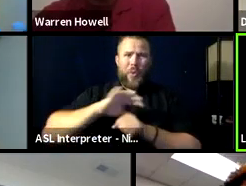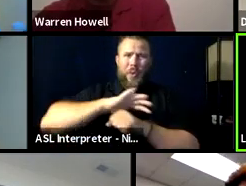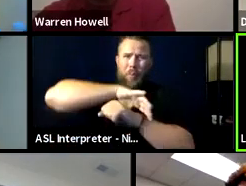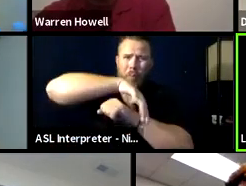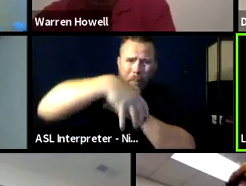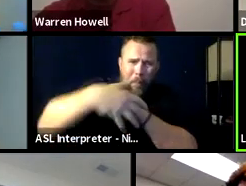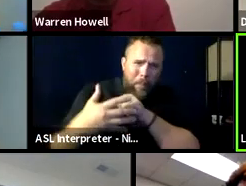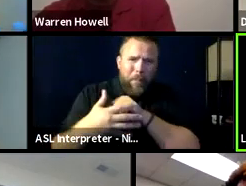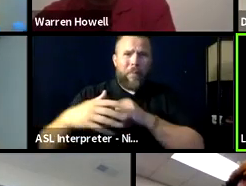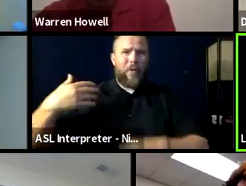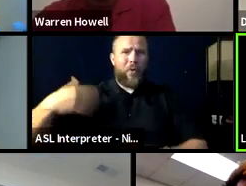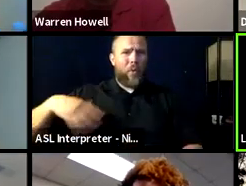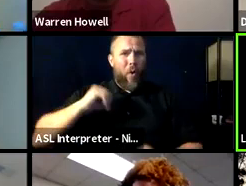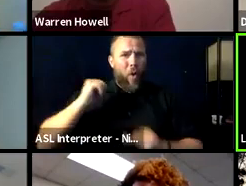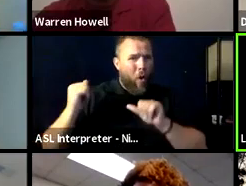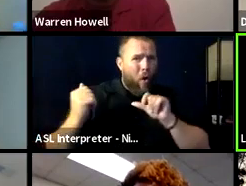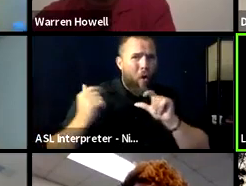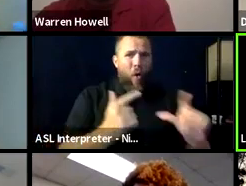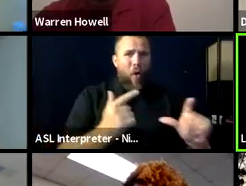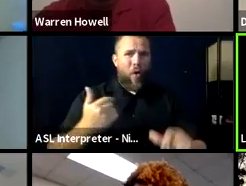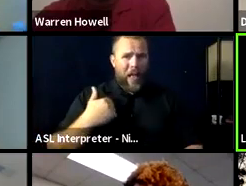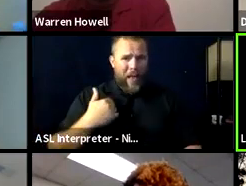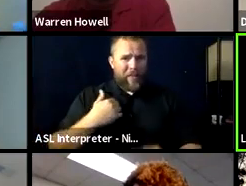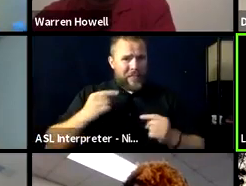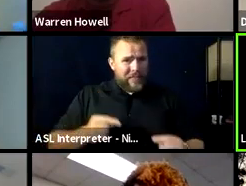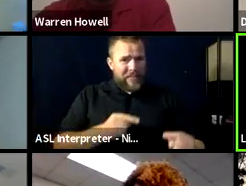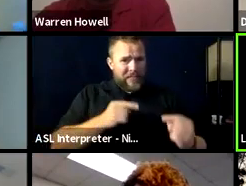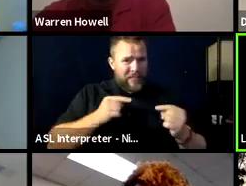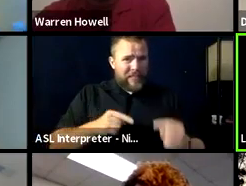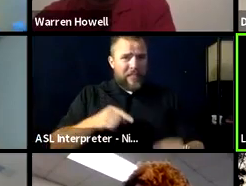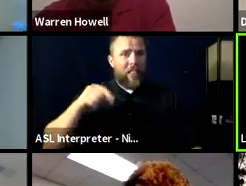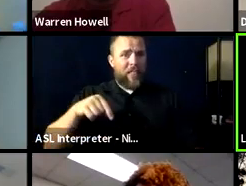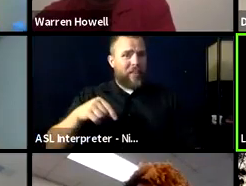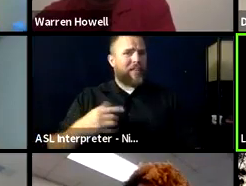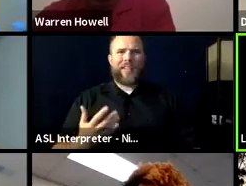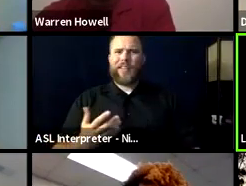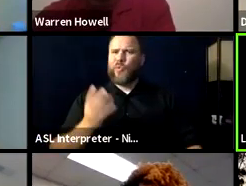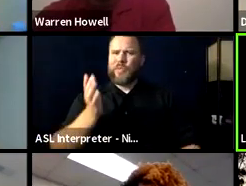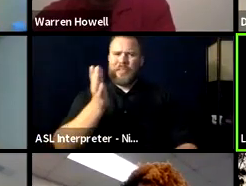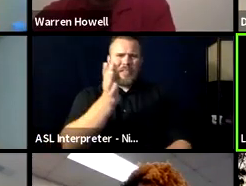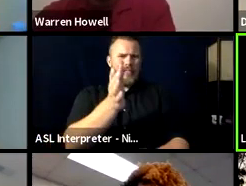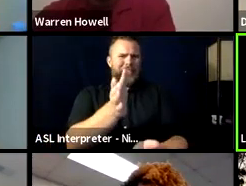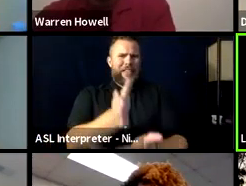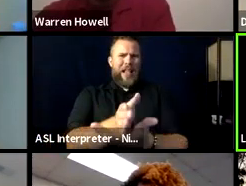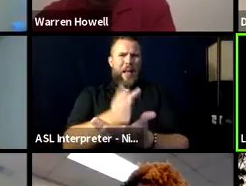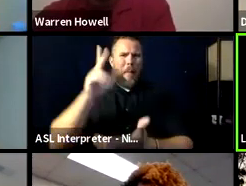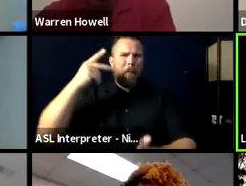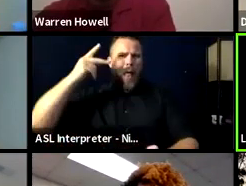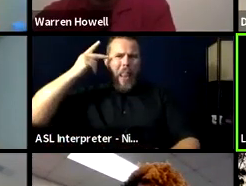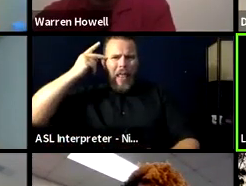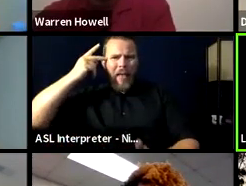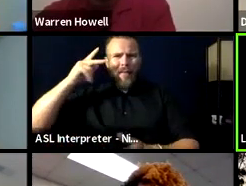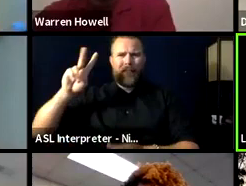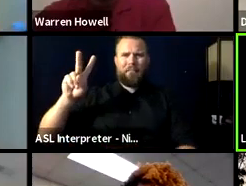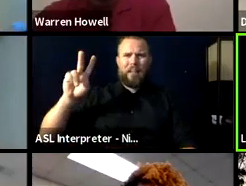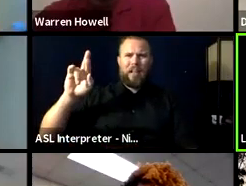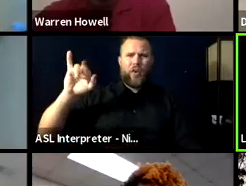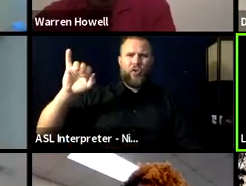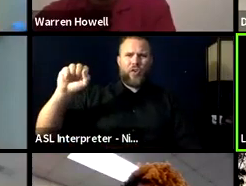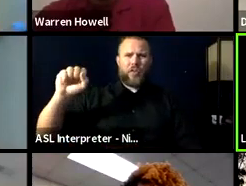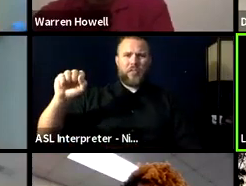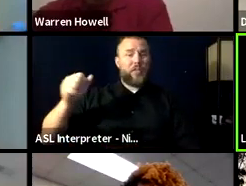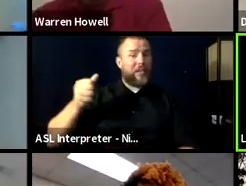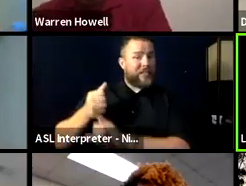of living during a pandemic. It is time to stop politicizing the virus and realize that it is the virus which is currently in